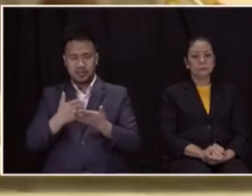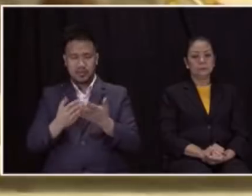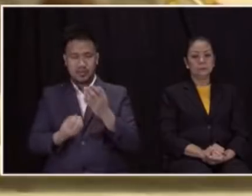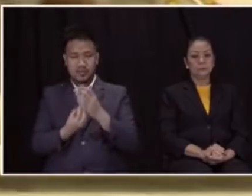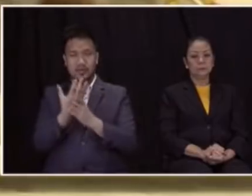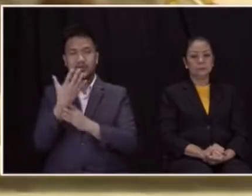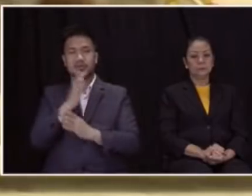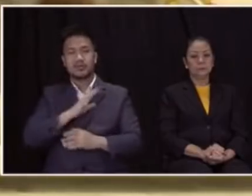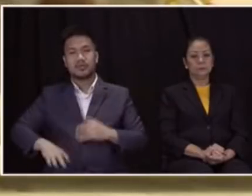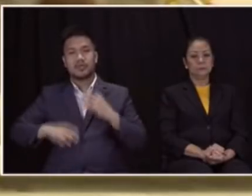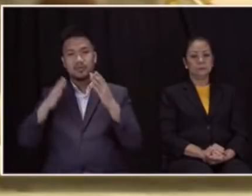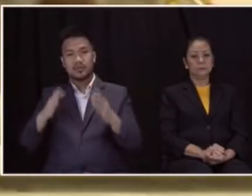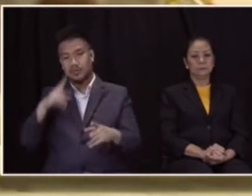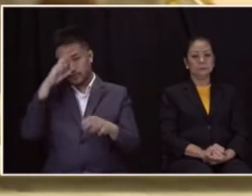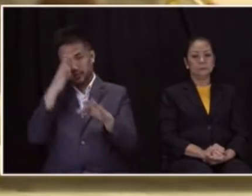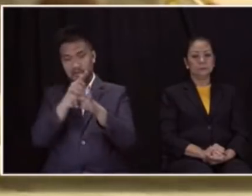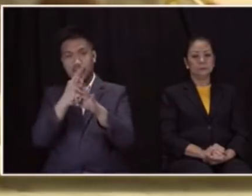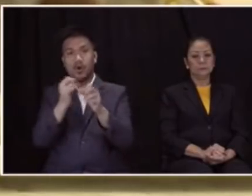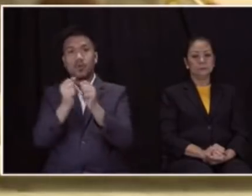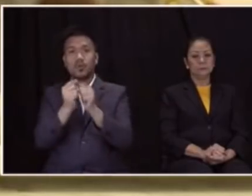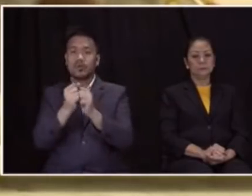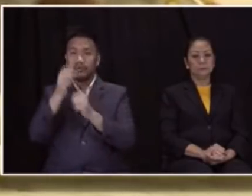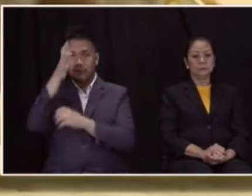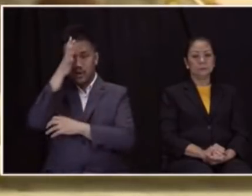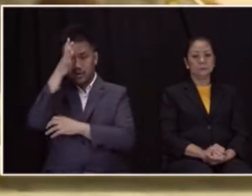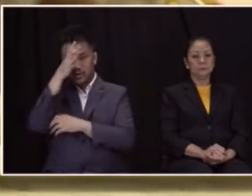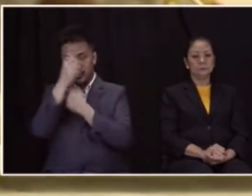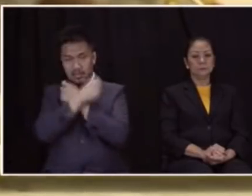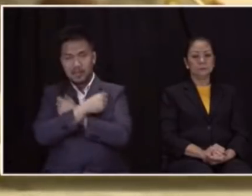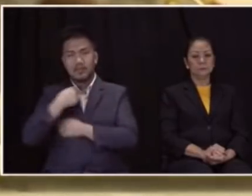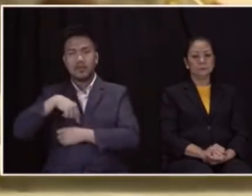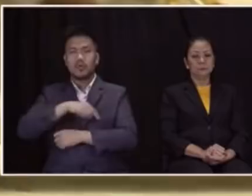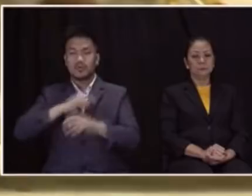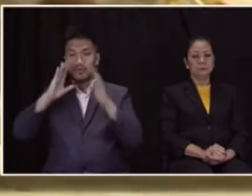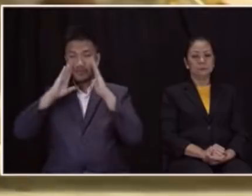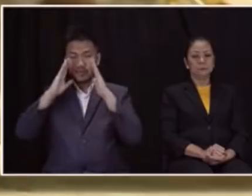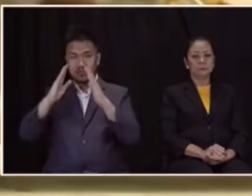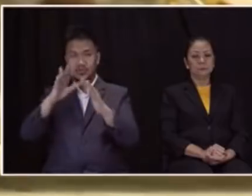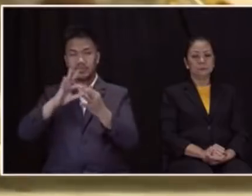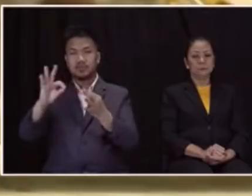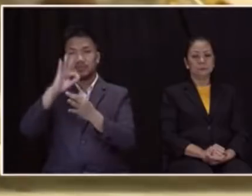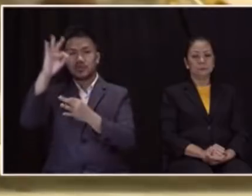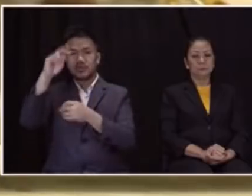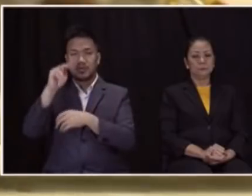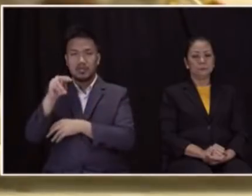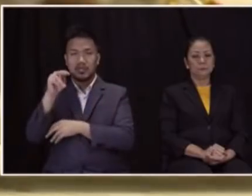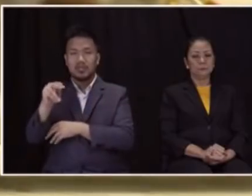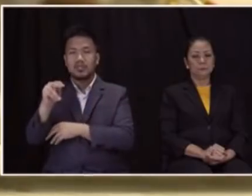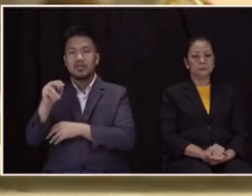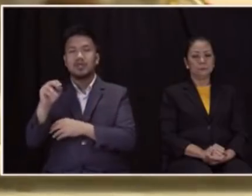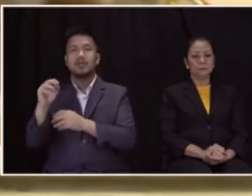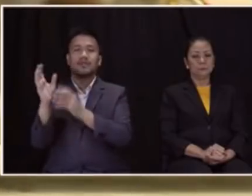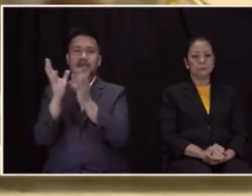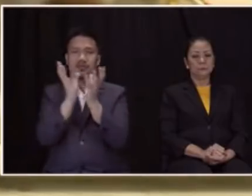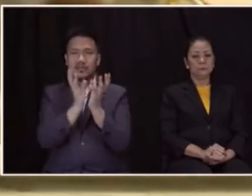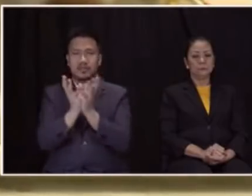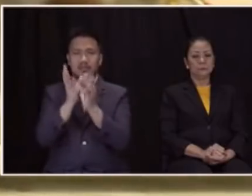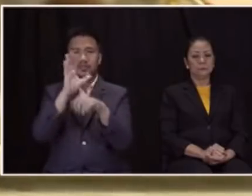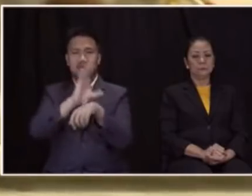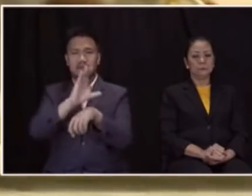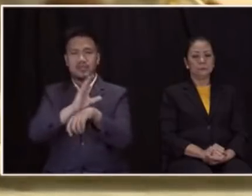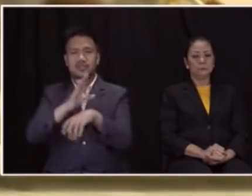With fatherly concern and love, we turn our attention to the spiritual needs of the Ecclesial Community